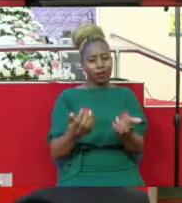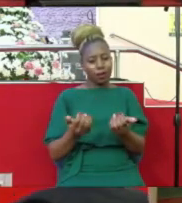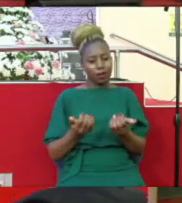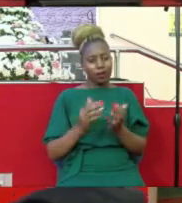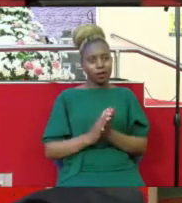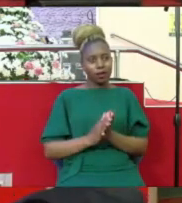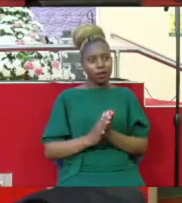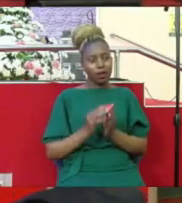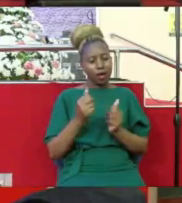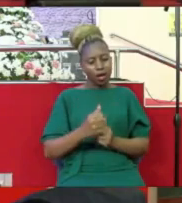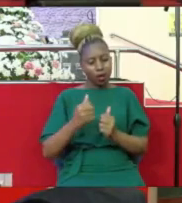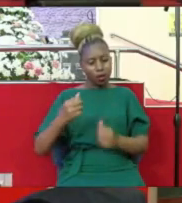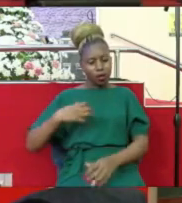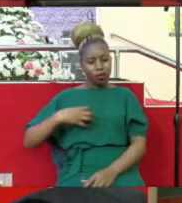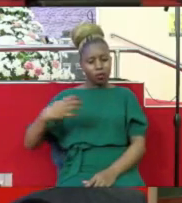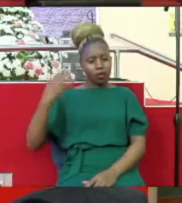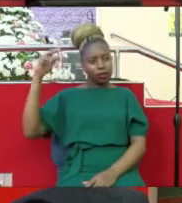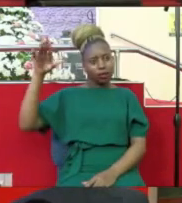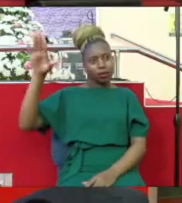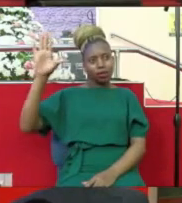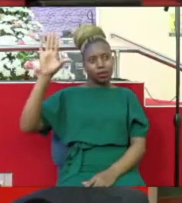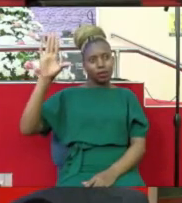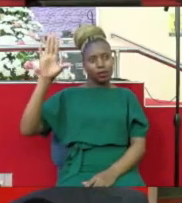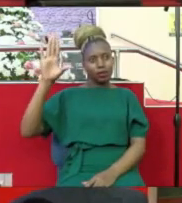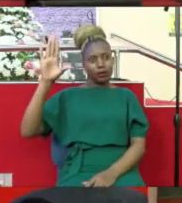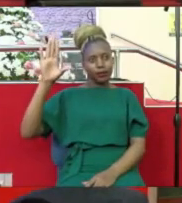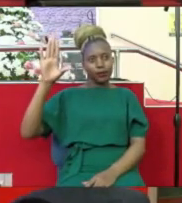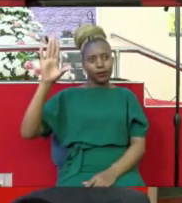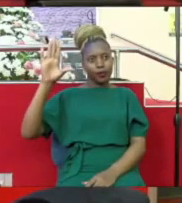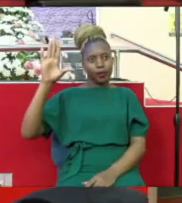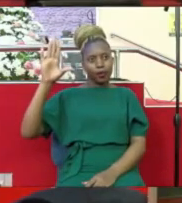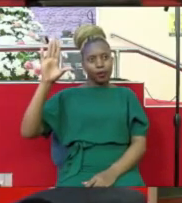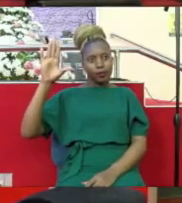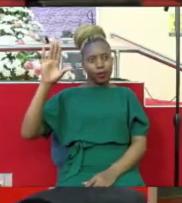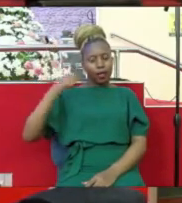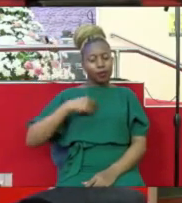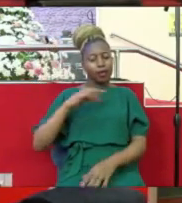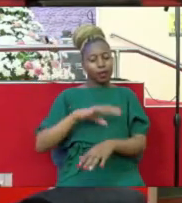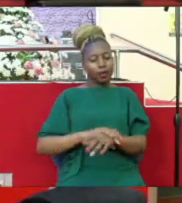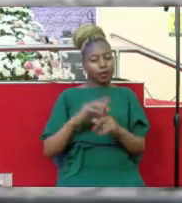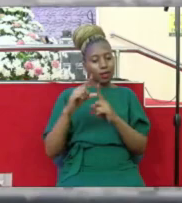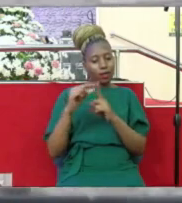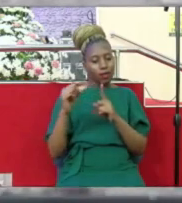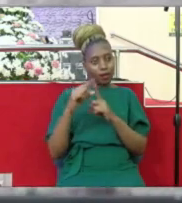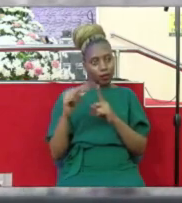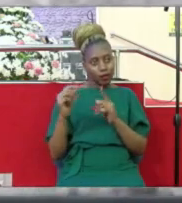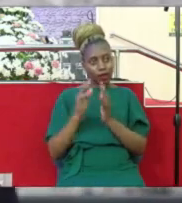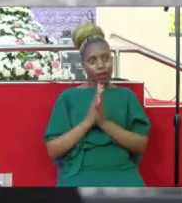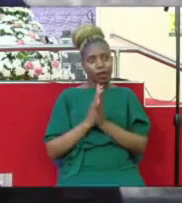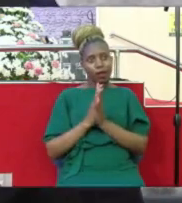according to his riches in glory. And I'm gonna take that word and I'm gonna speak that